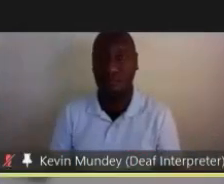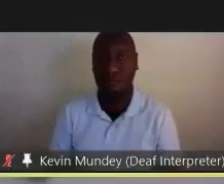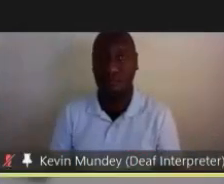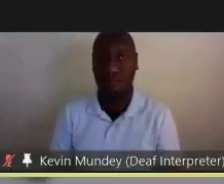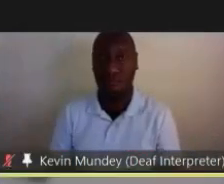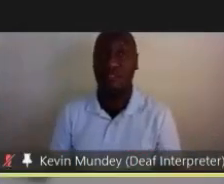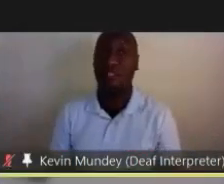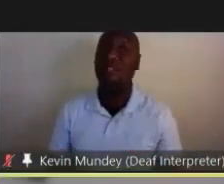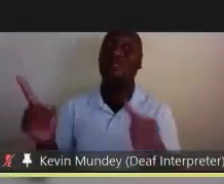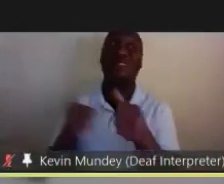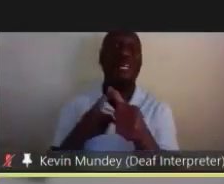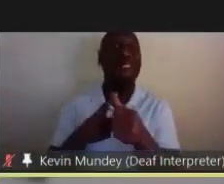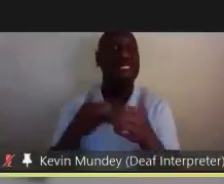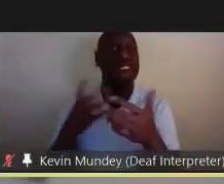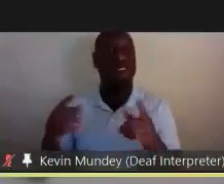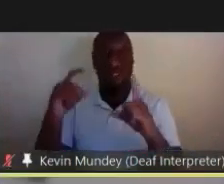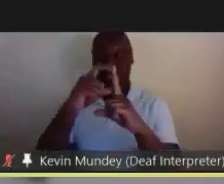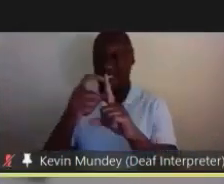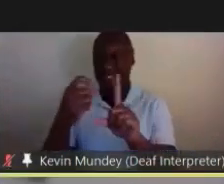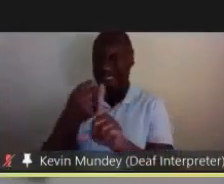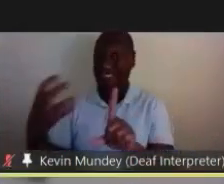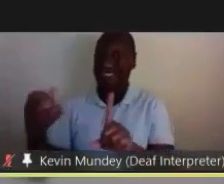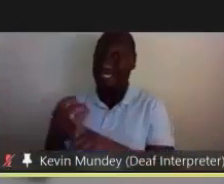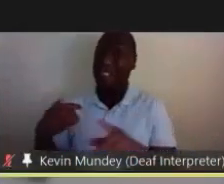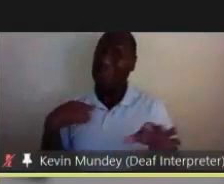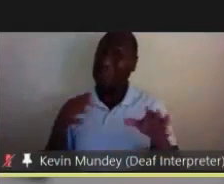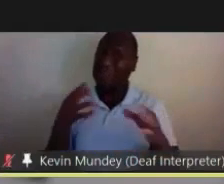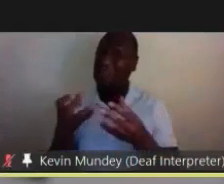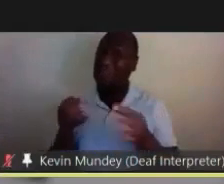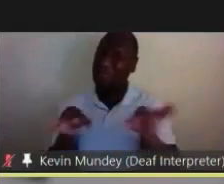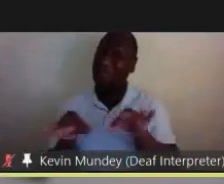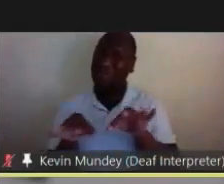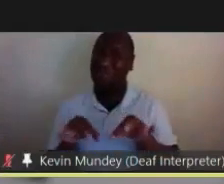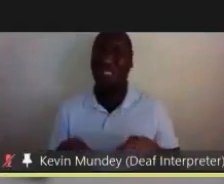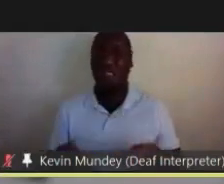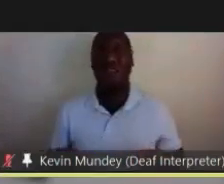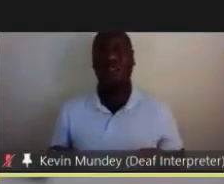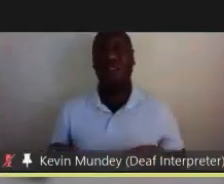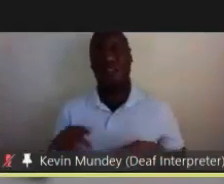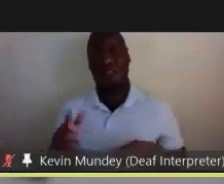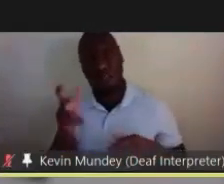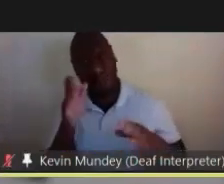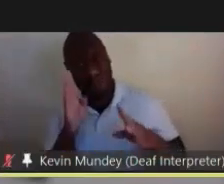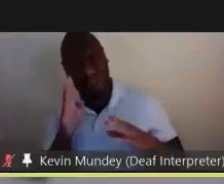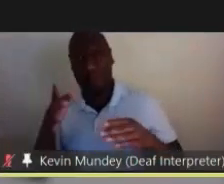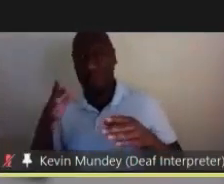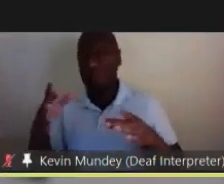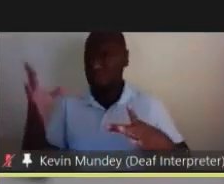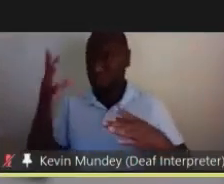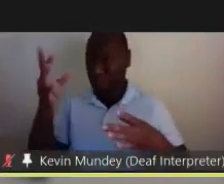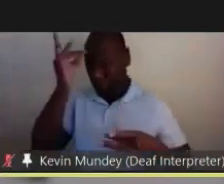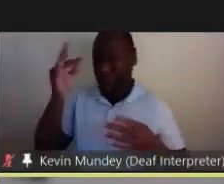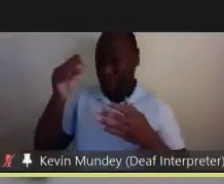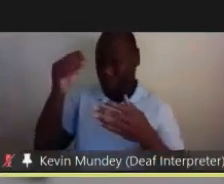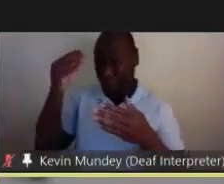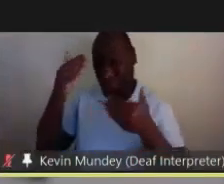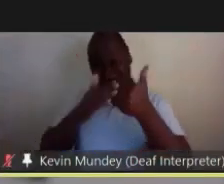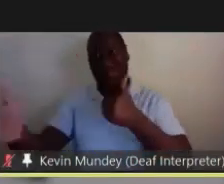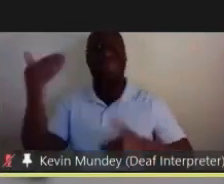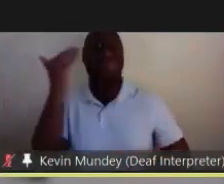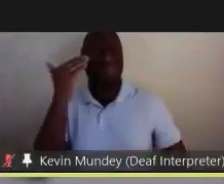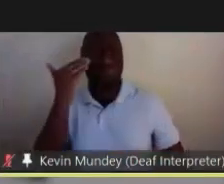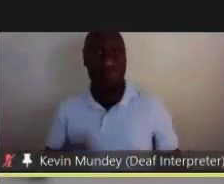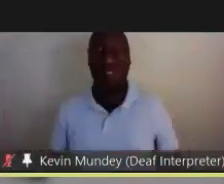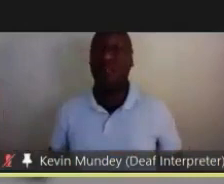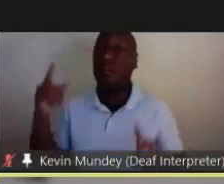First, I'd like to define a few terms that will be useful to keep in mind throughout this presentation. We strive to promote